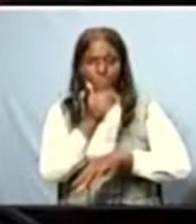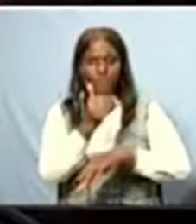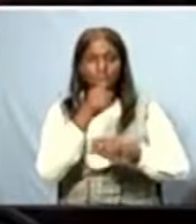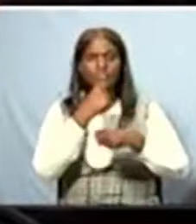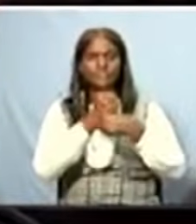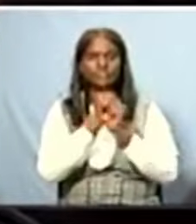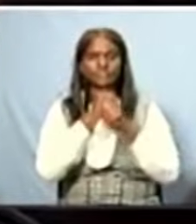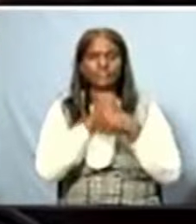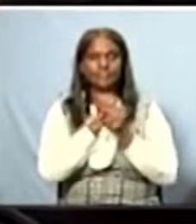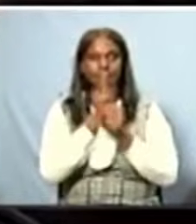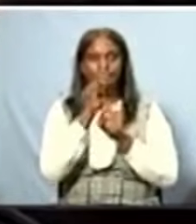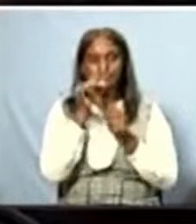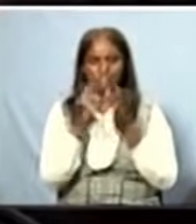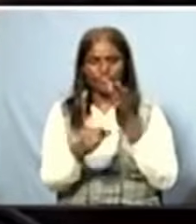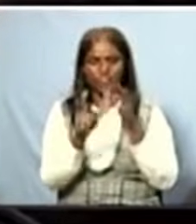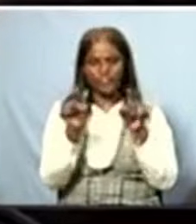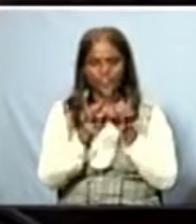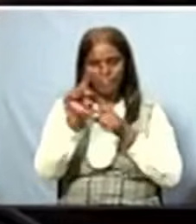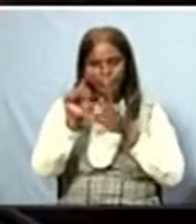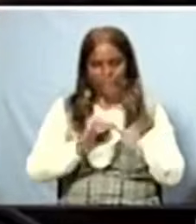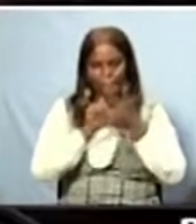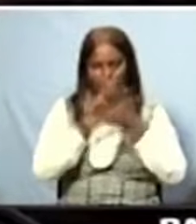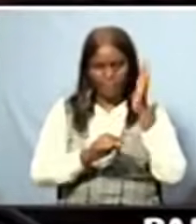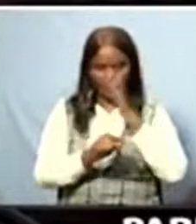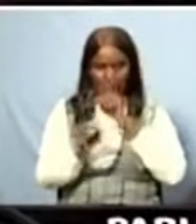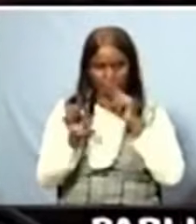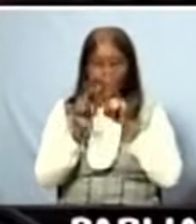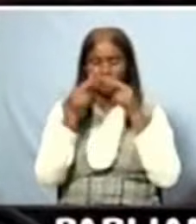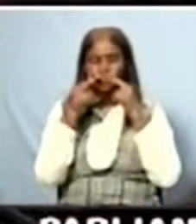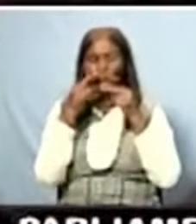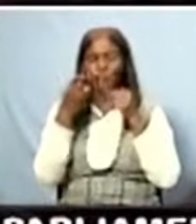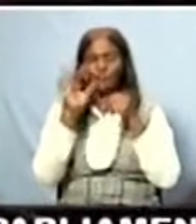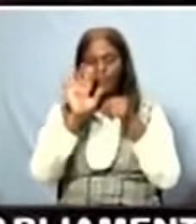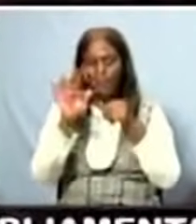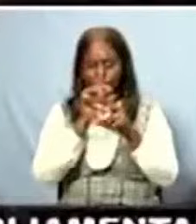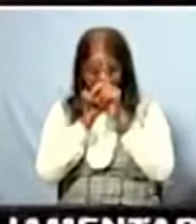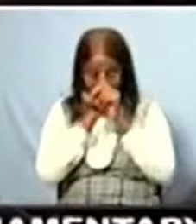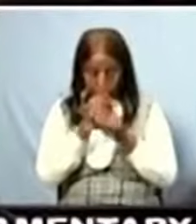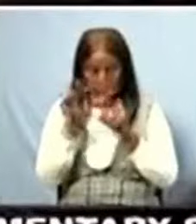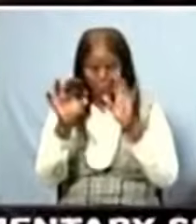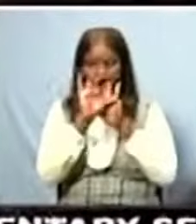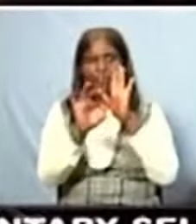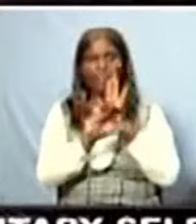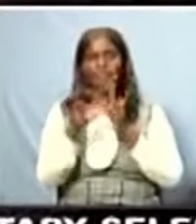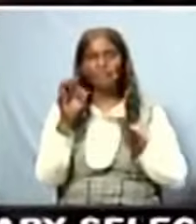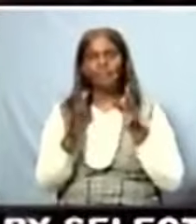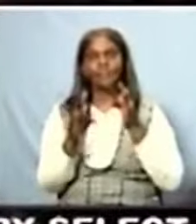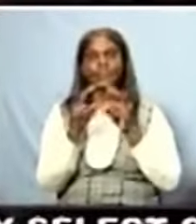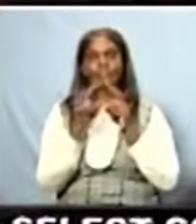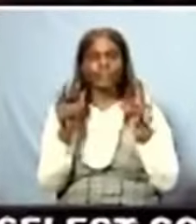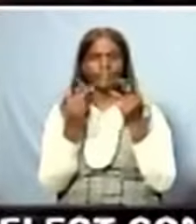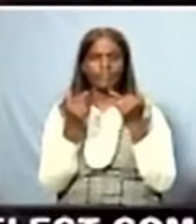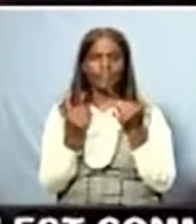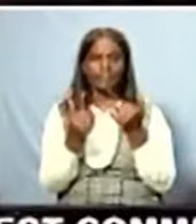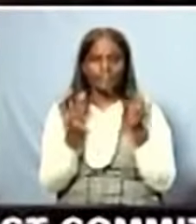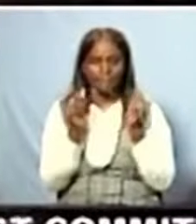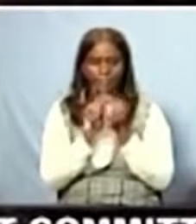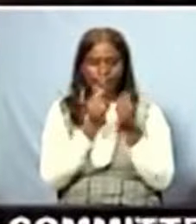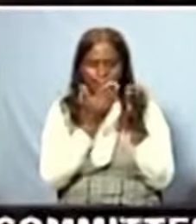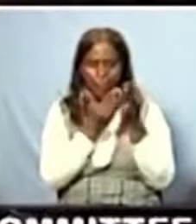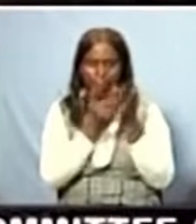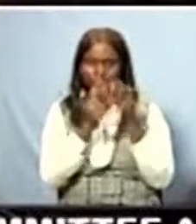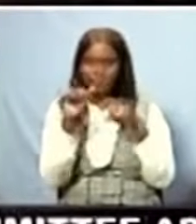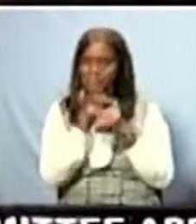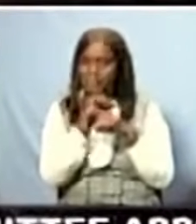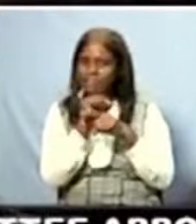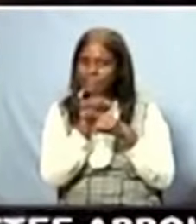caused by a disqualification as a result of a decision of the Constitutional Court. So in terms of